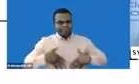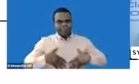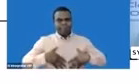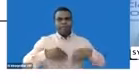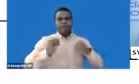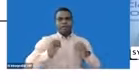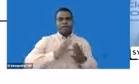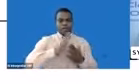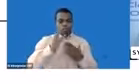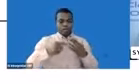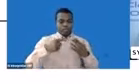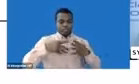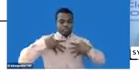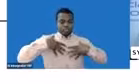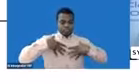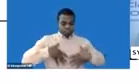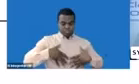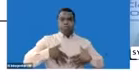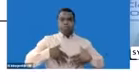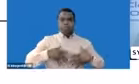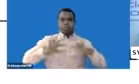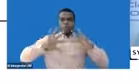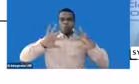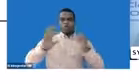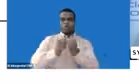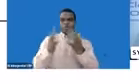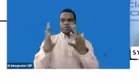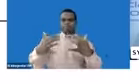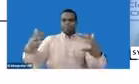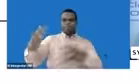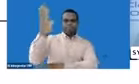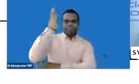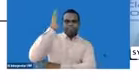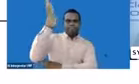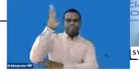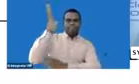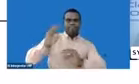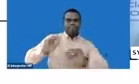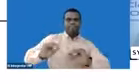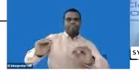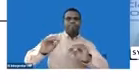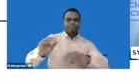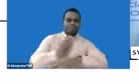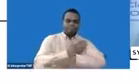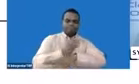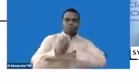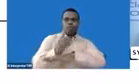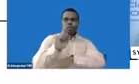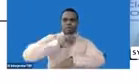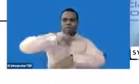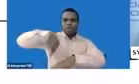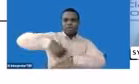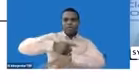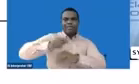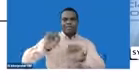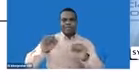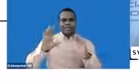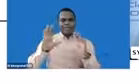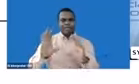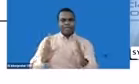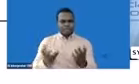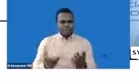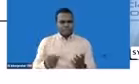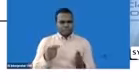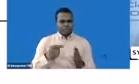group. But it's also suitable to use it to do a more detailed